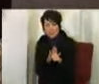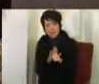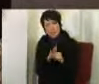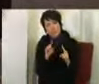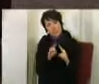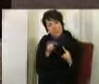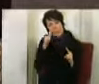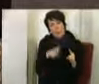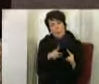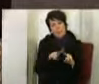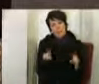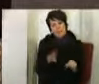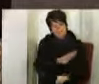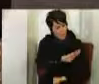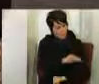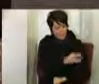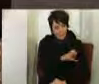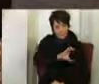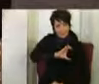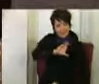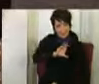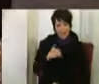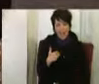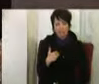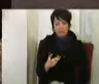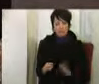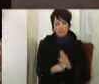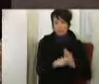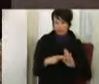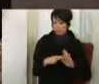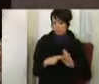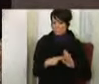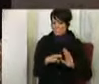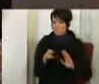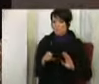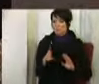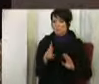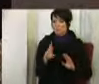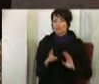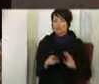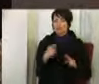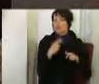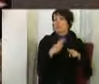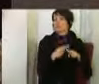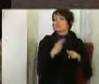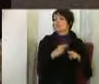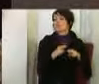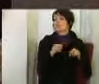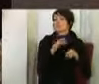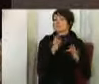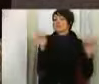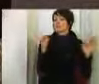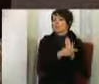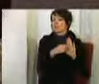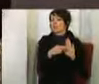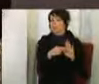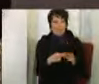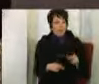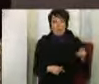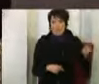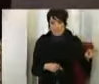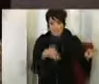was about enabling a woman to have some standing in society. And Joseph, as far as we know, is much, much older than Mary.